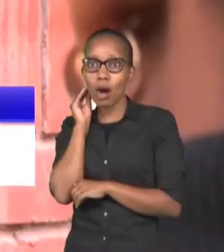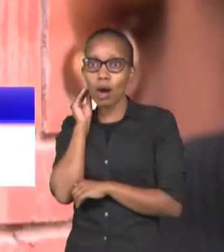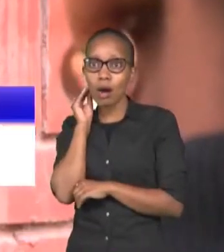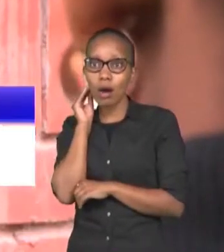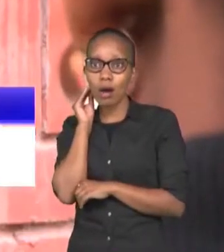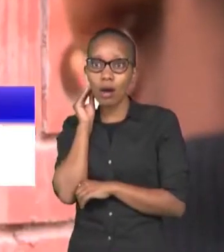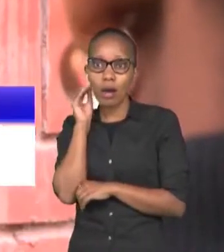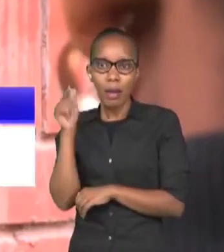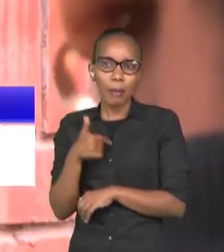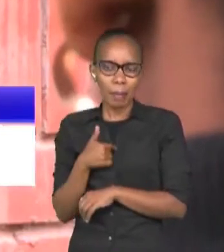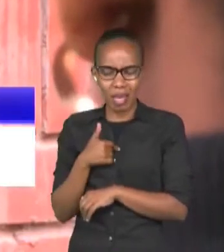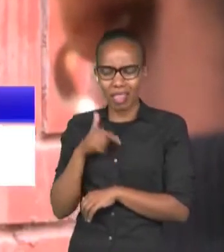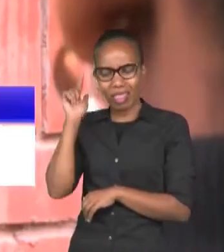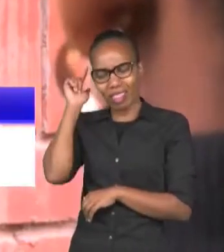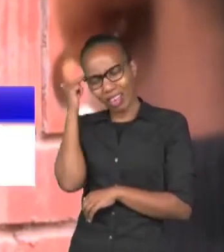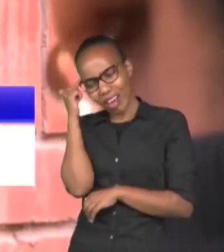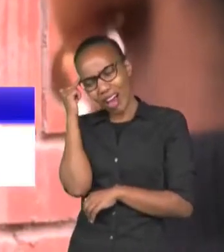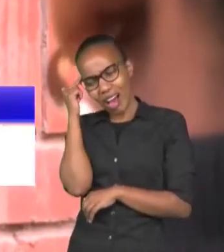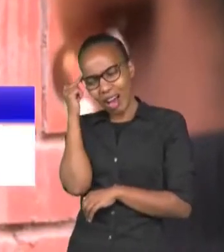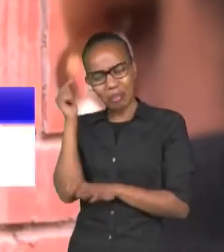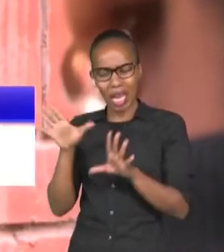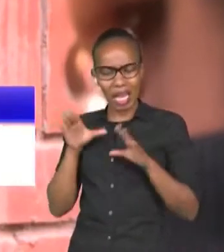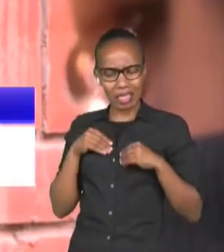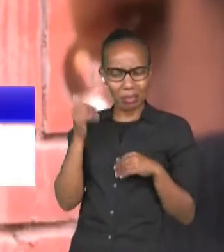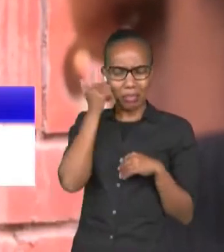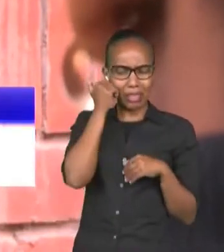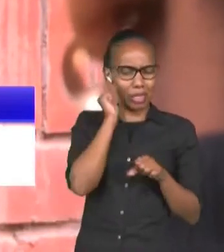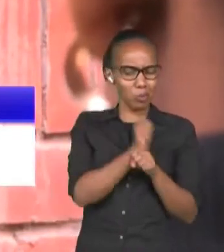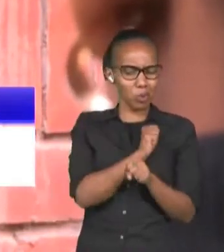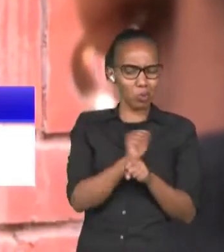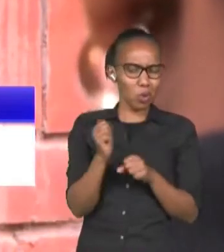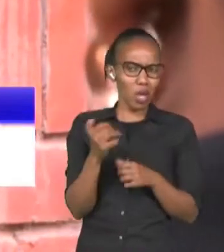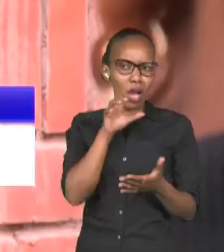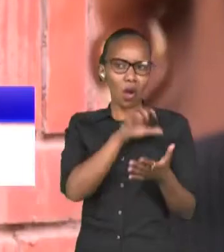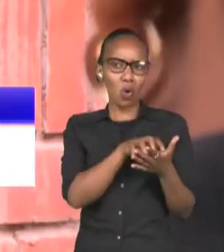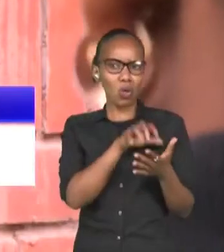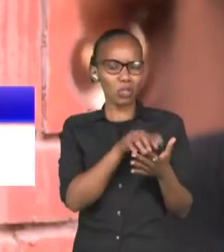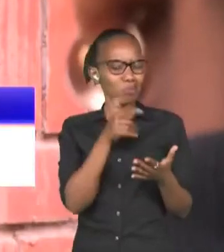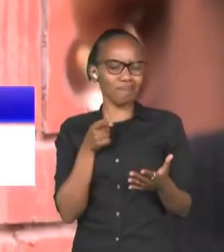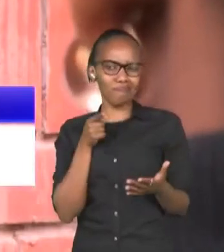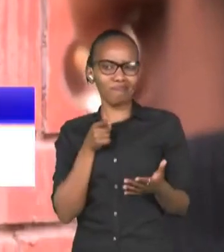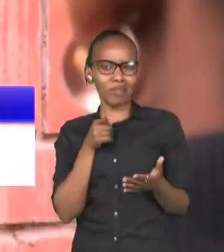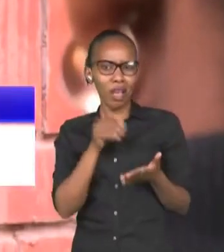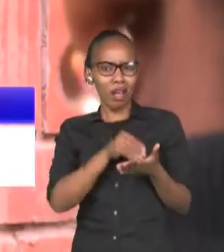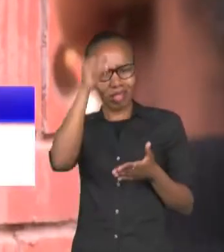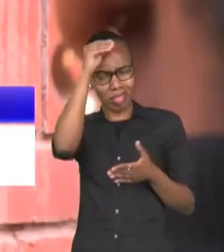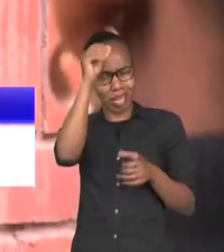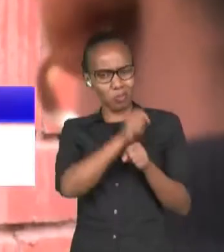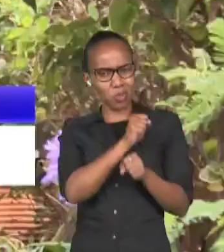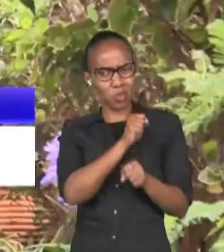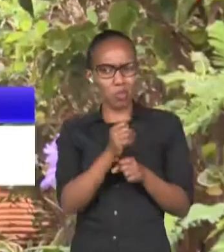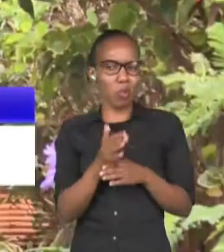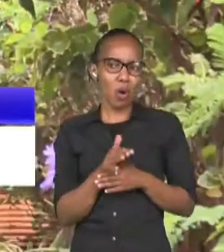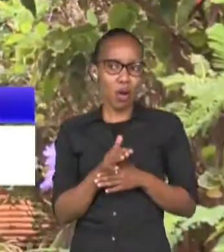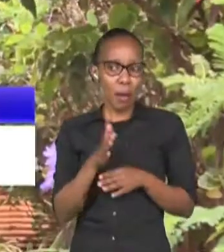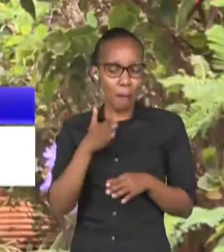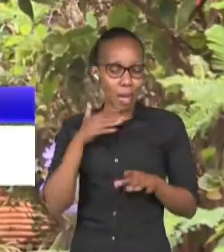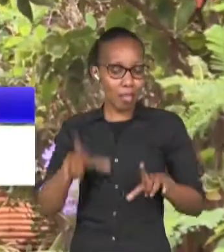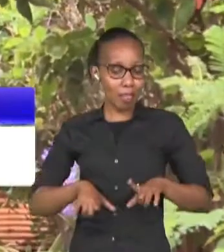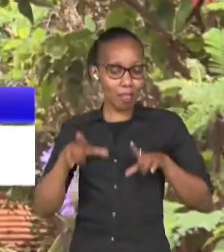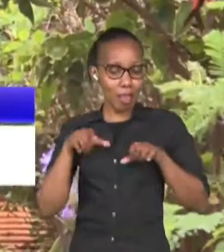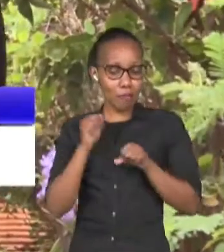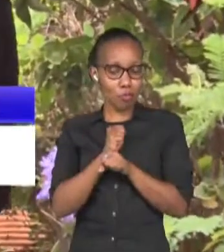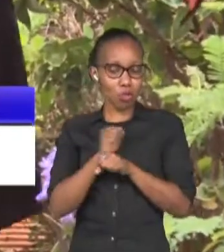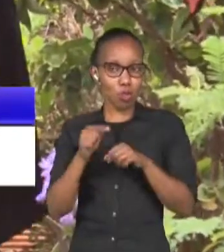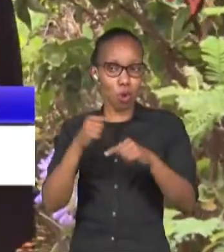I assumed a state of denial, now saying that this condition is coming to curtail my studies, to curtail my young adult life. However, Ngugi